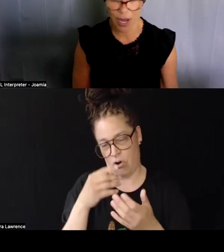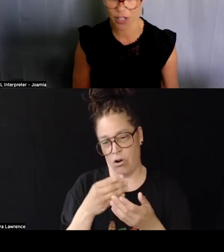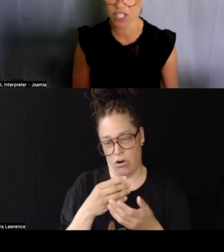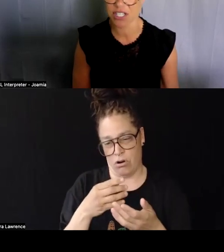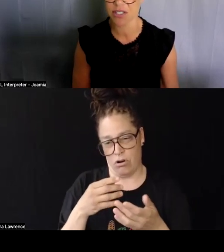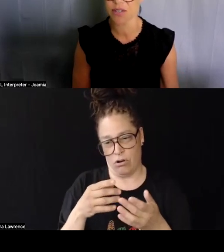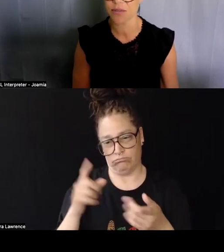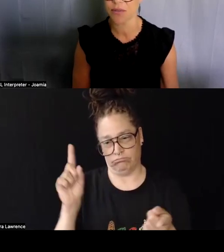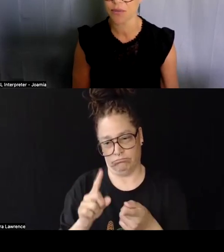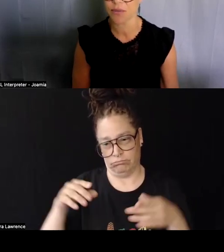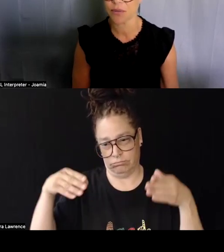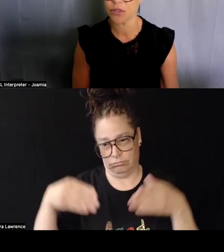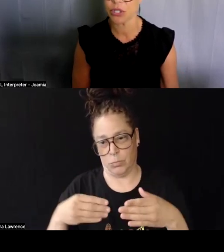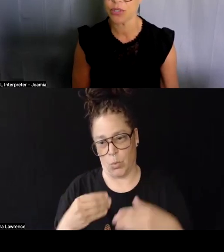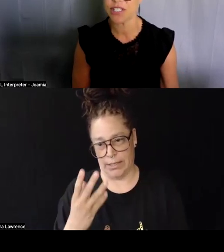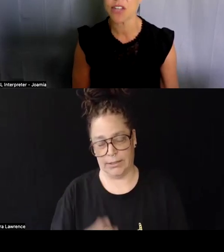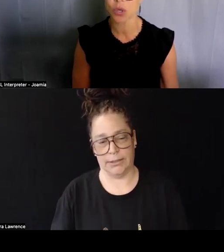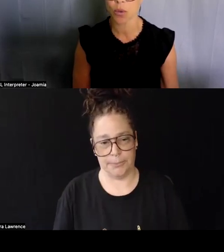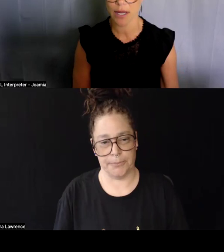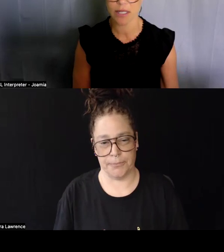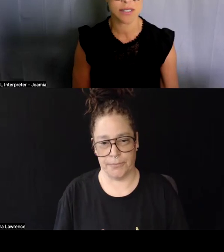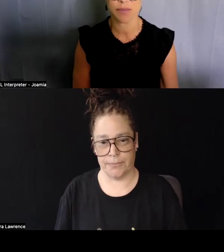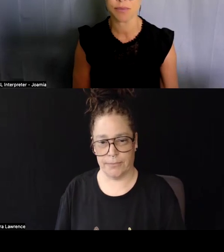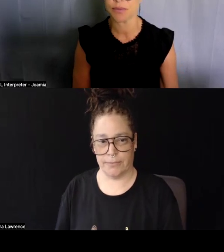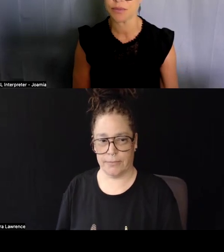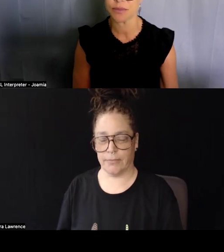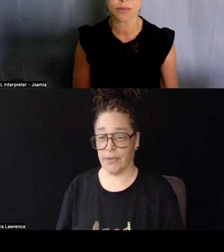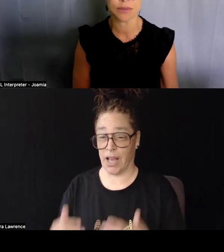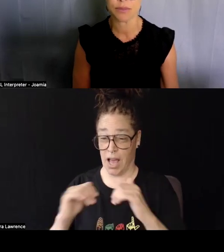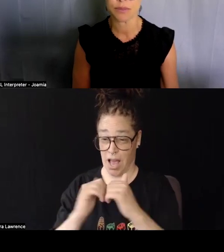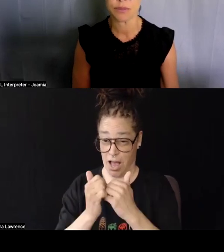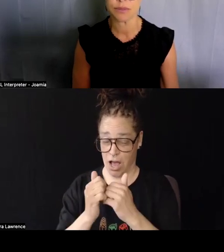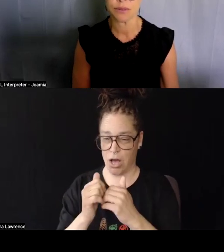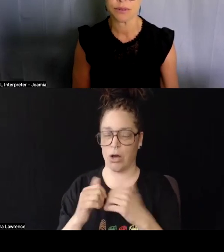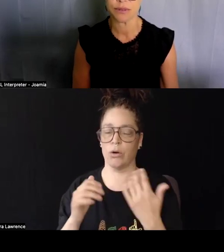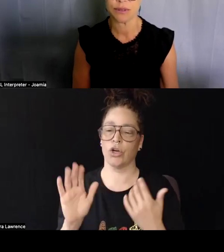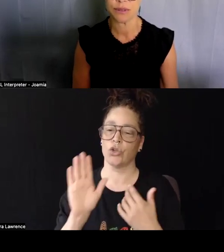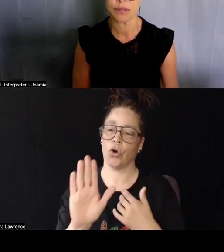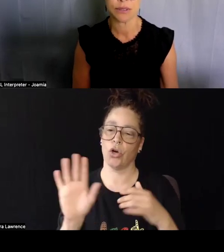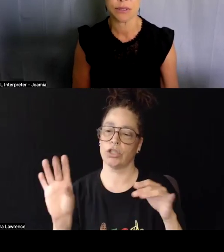the strategies to decenter whiteness